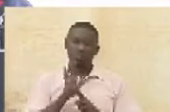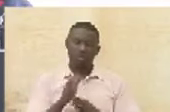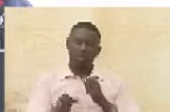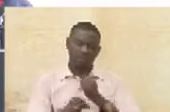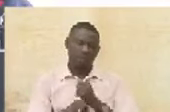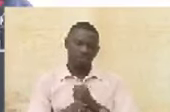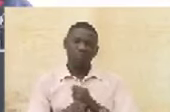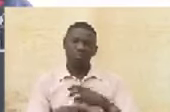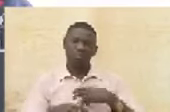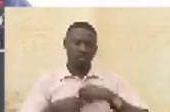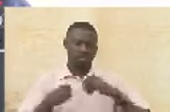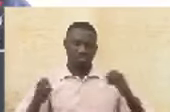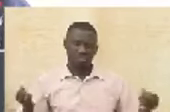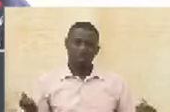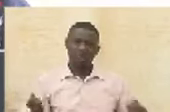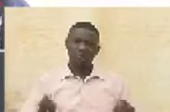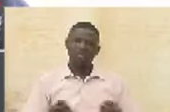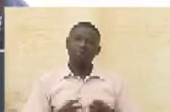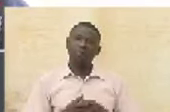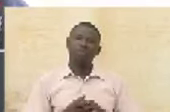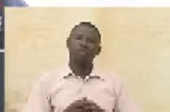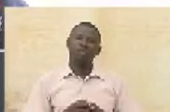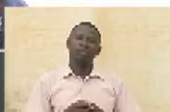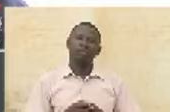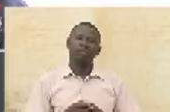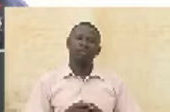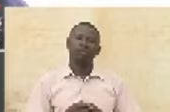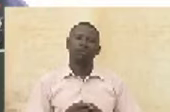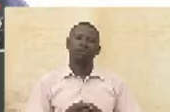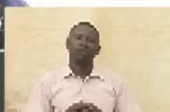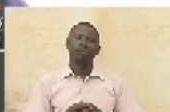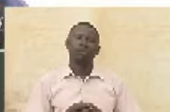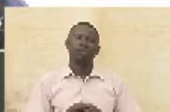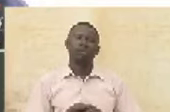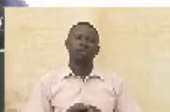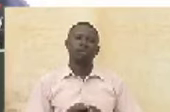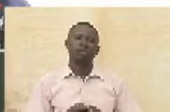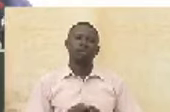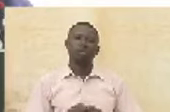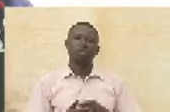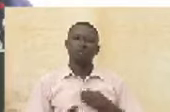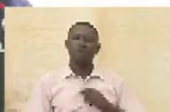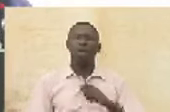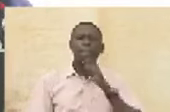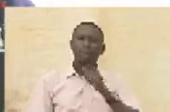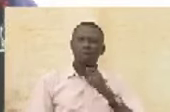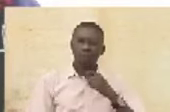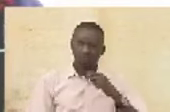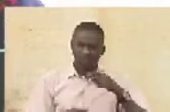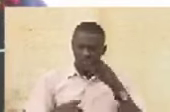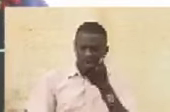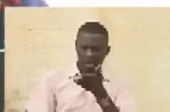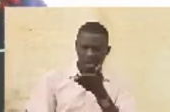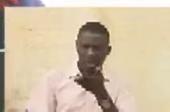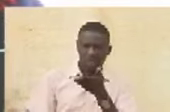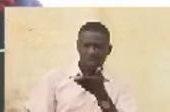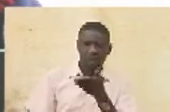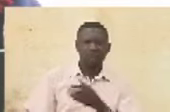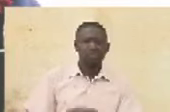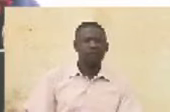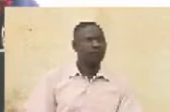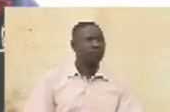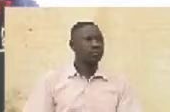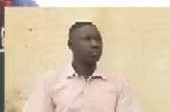fo wati de kwe yela duma fano nyi fanang bondi. Were men around that area? For kiawal katara o mafan wala le bang.